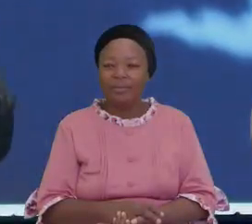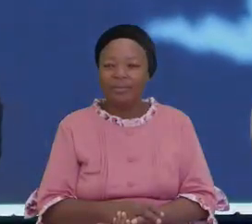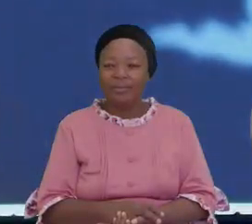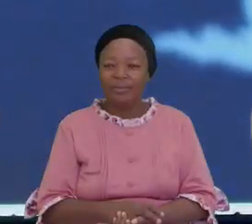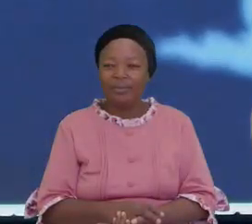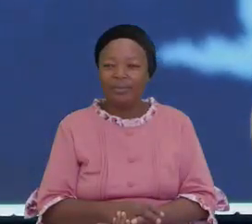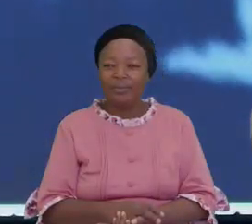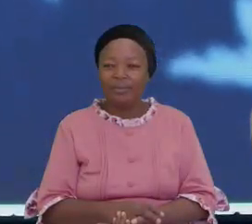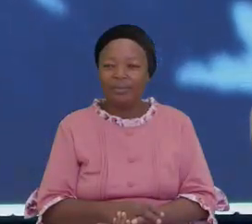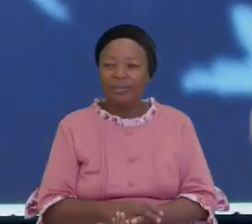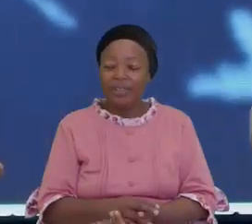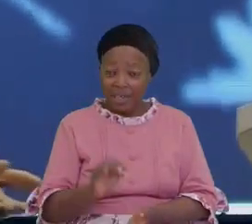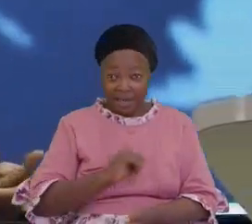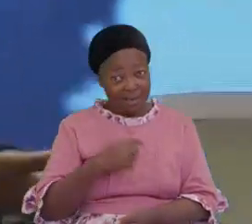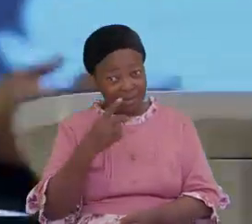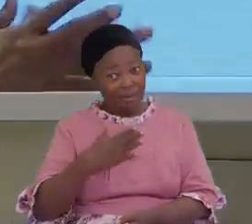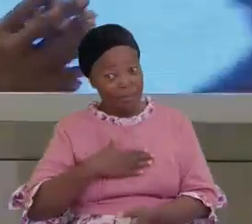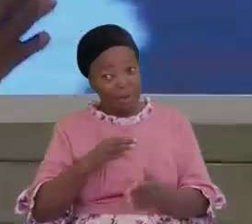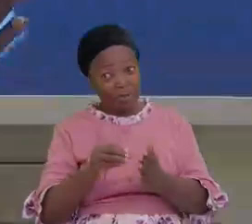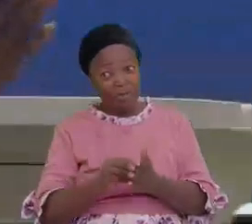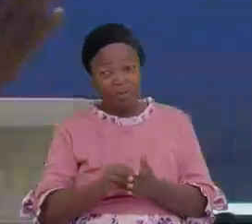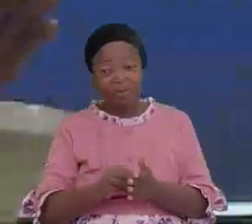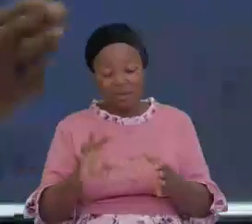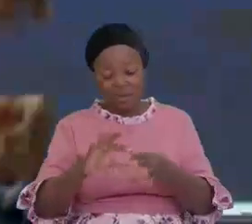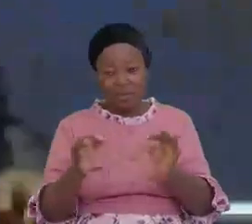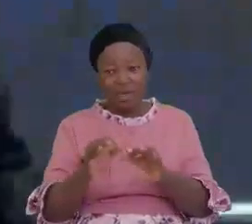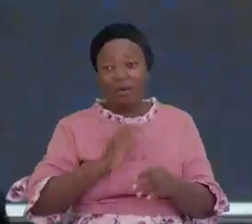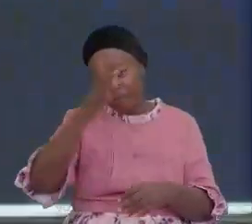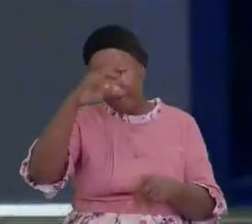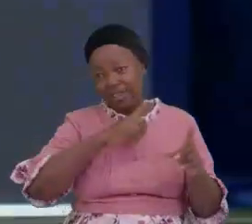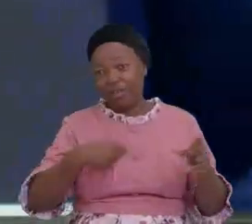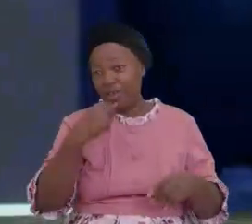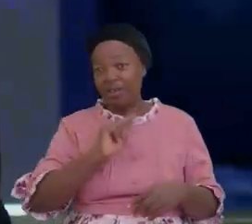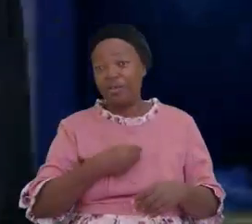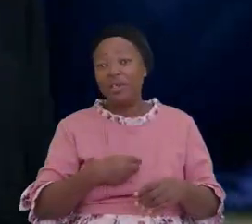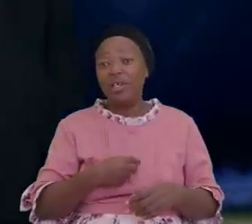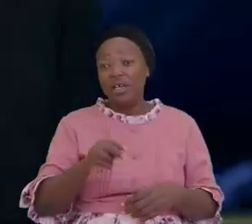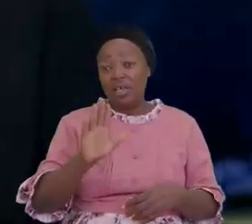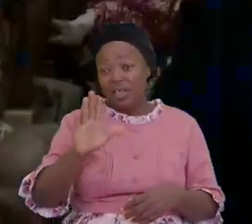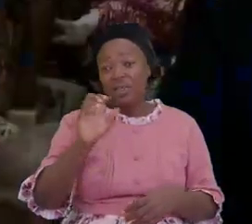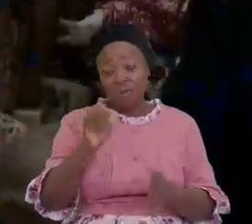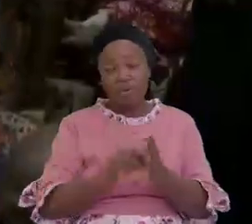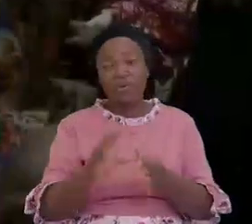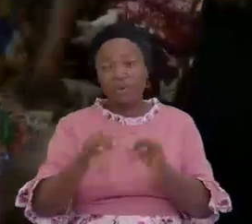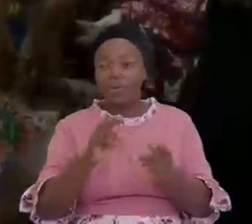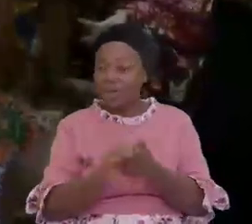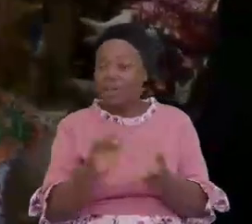I tell you my story so that that story will be reproduced in your life.